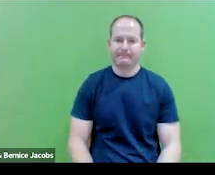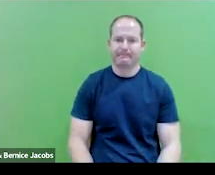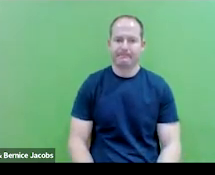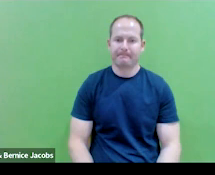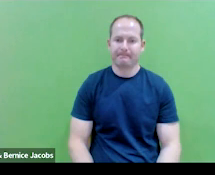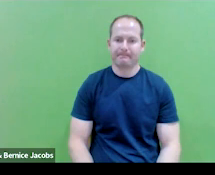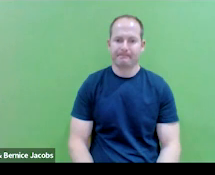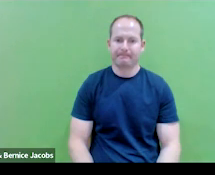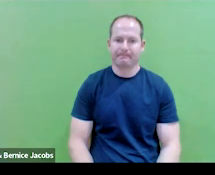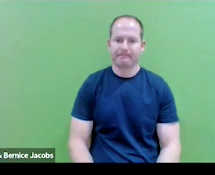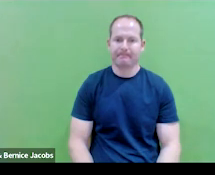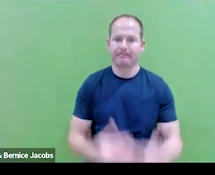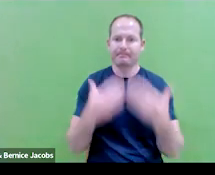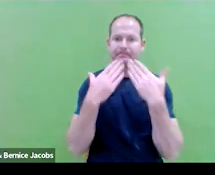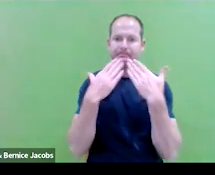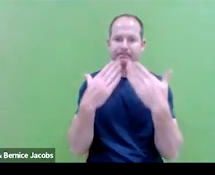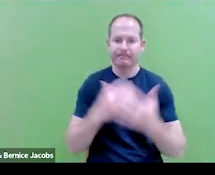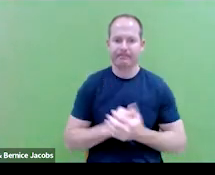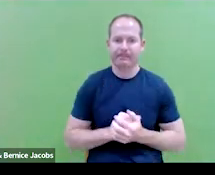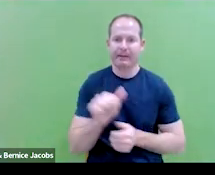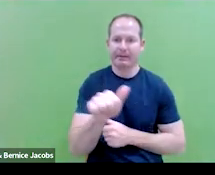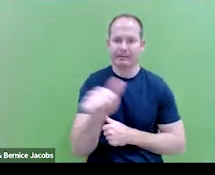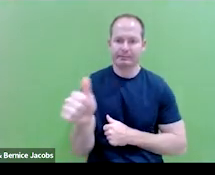that. I think there is another question.